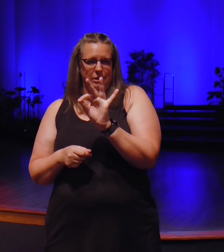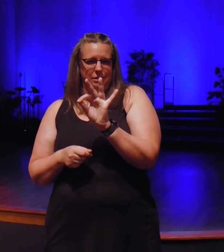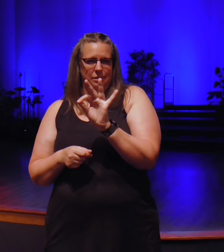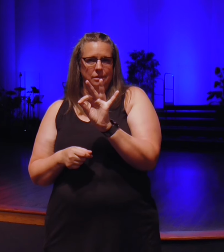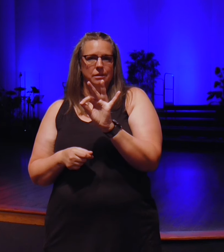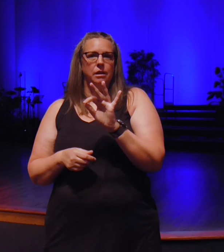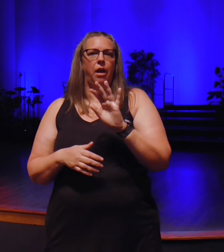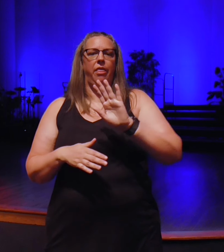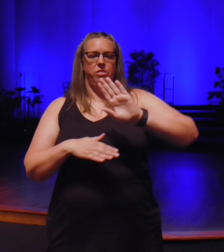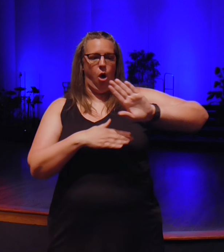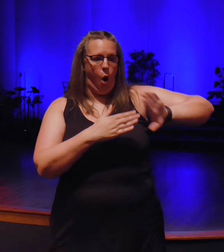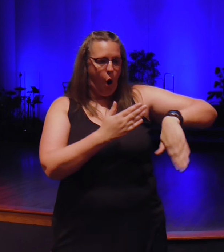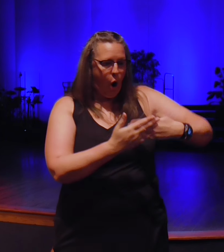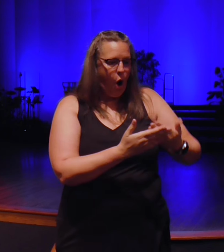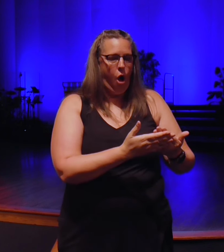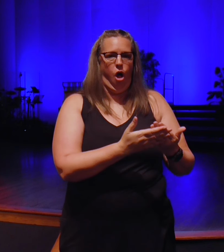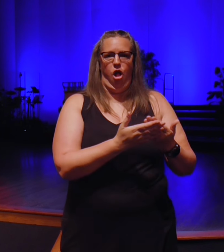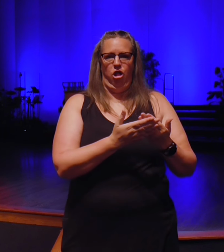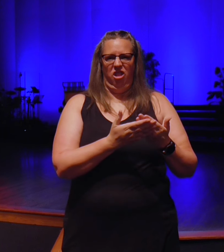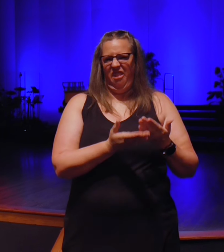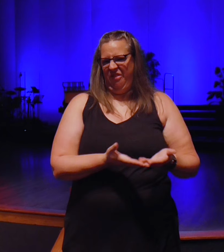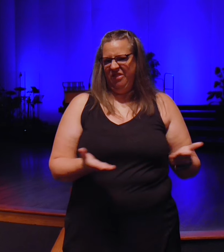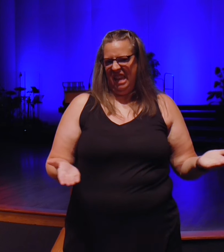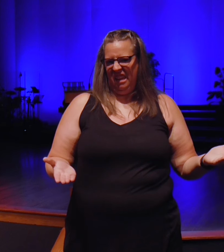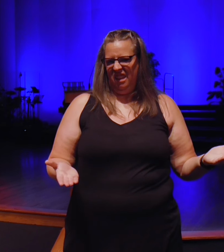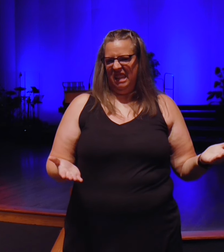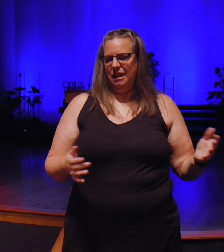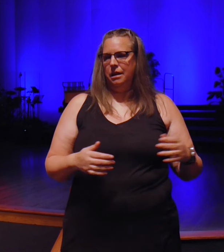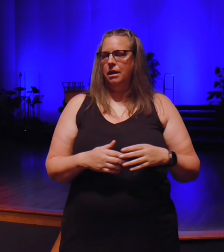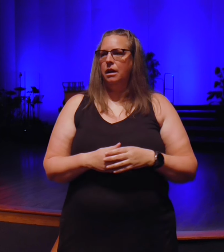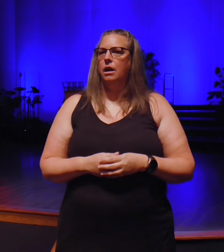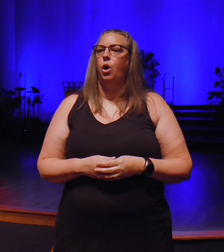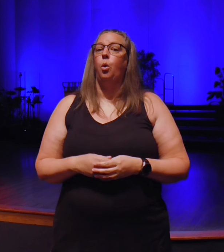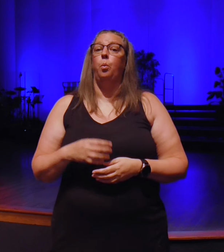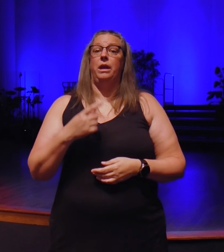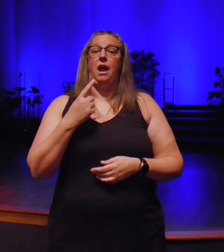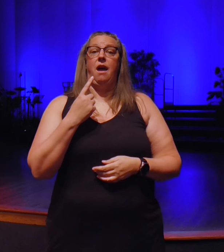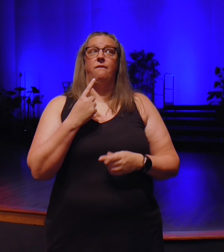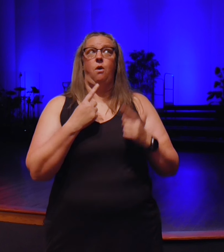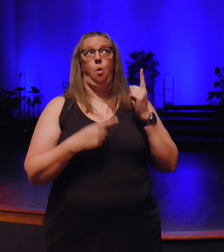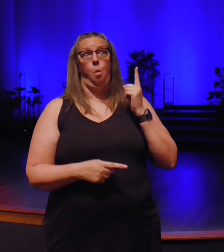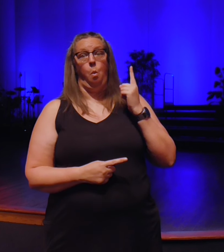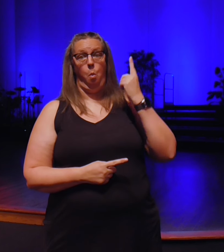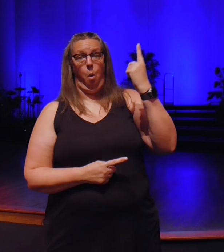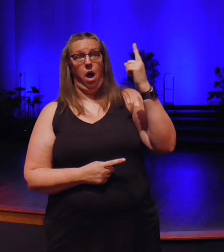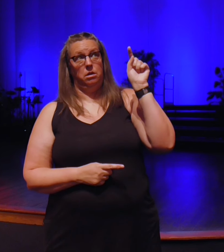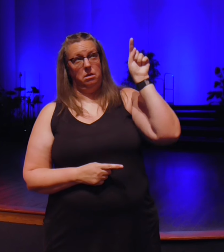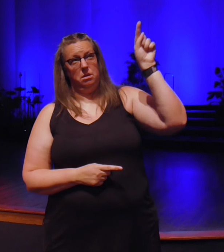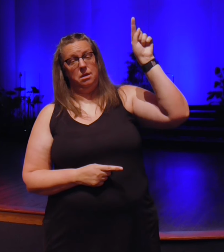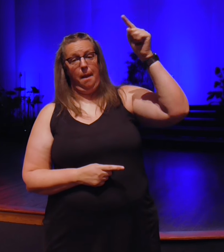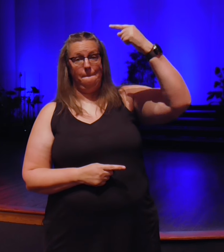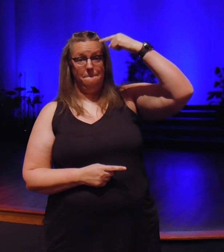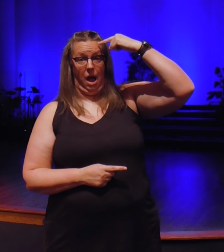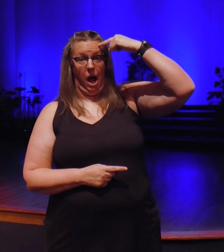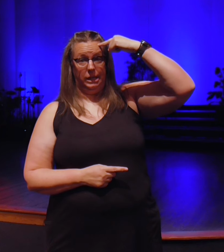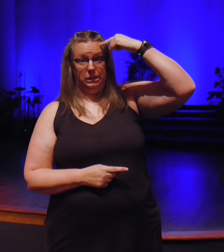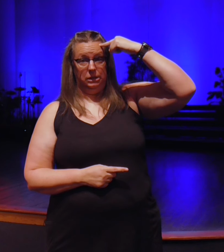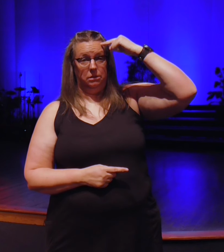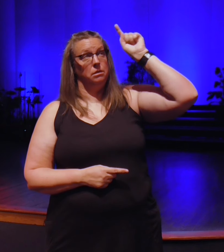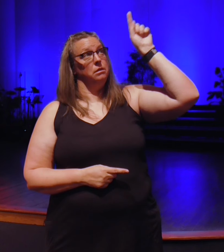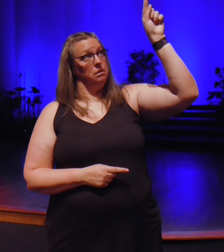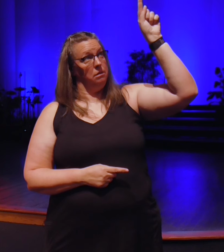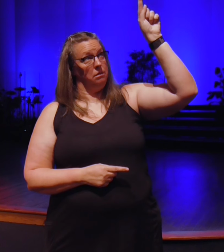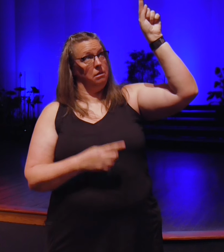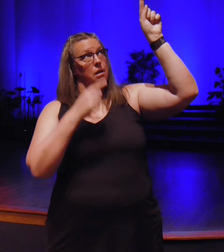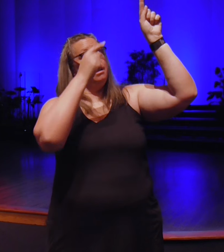The all in all. He says there is one mind, and we each are expressions